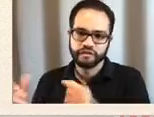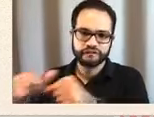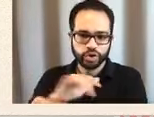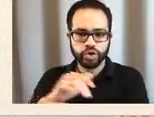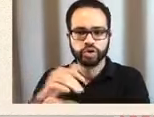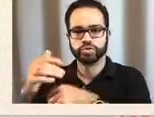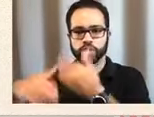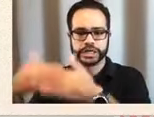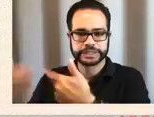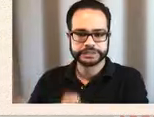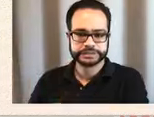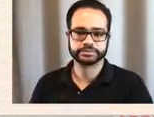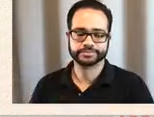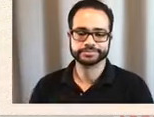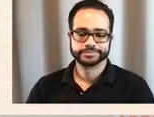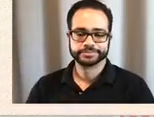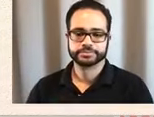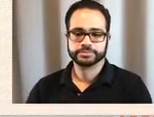process.